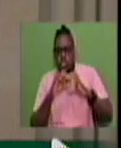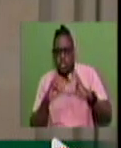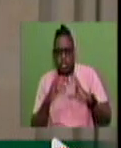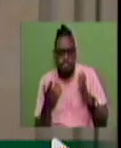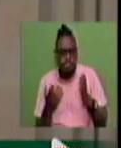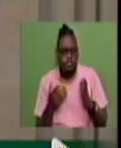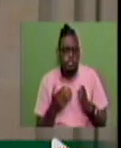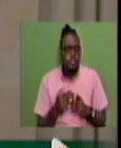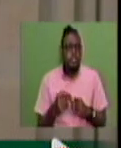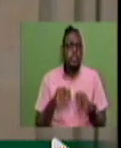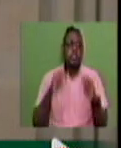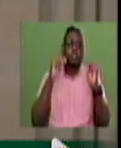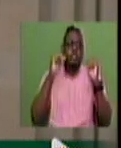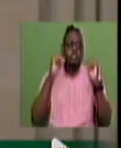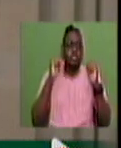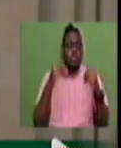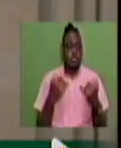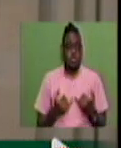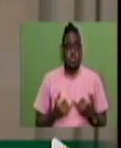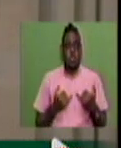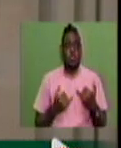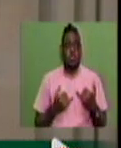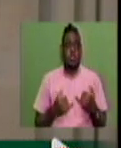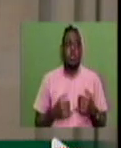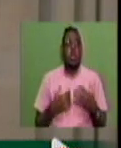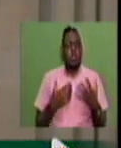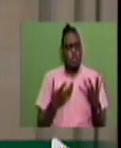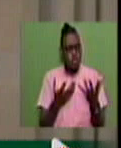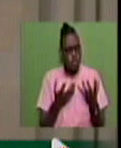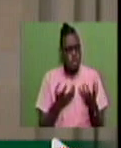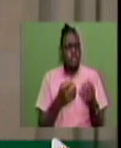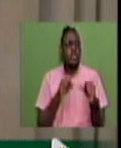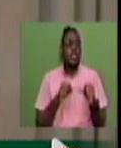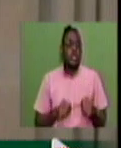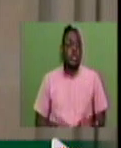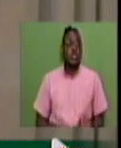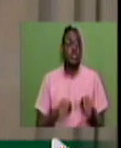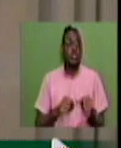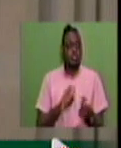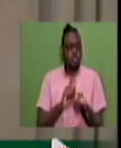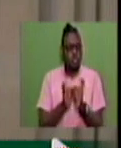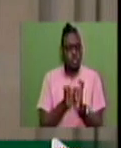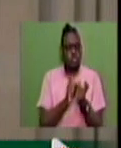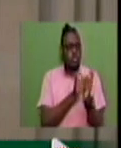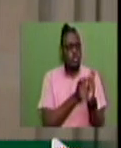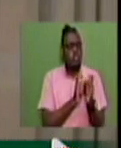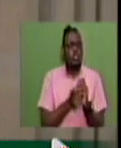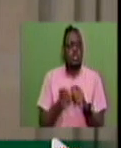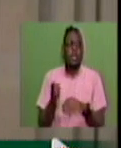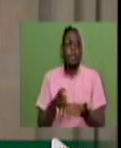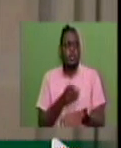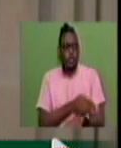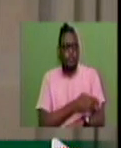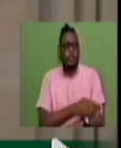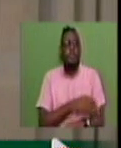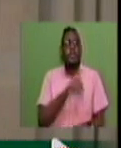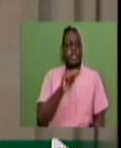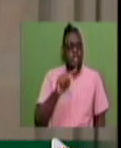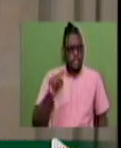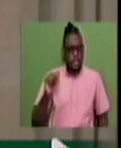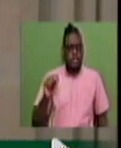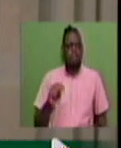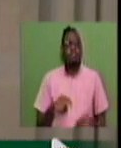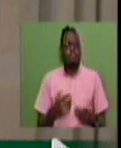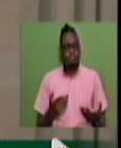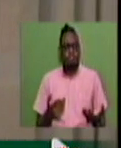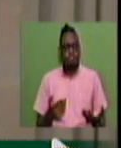strategic redevelopment of TTT as it deepens its commitment to bringing relevant content to its audiences. There will be a distinct focus